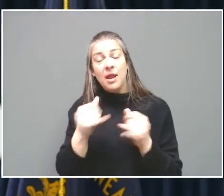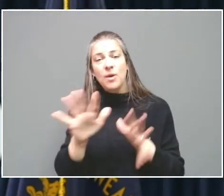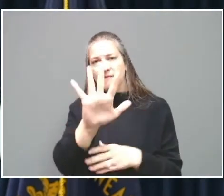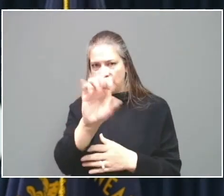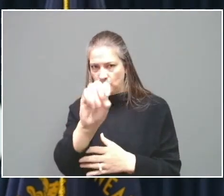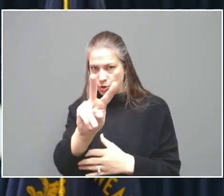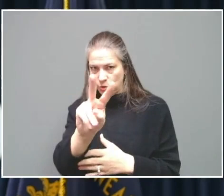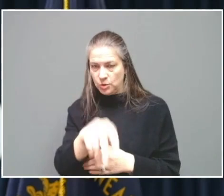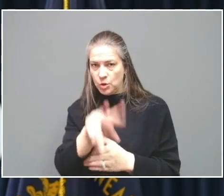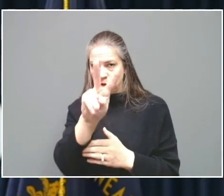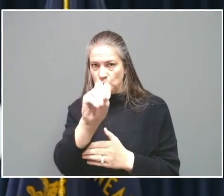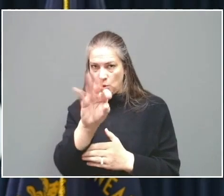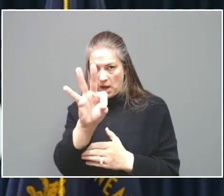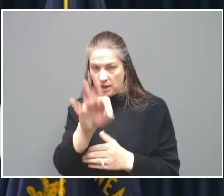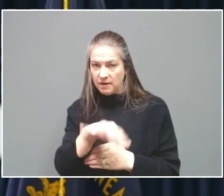502-209-5382.